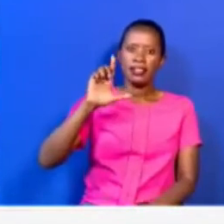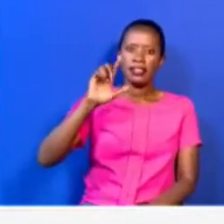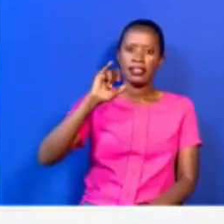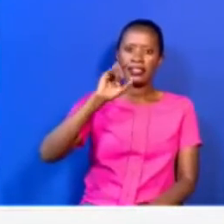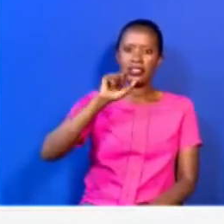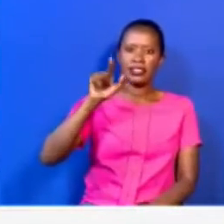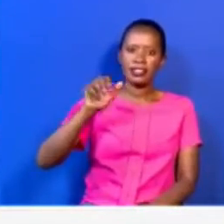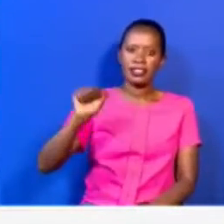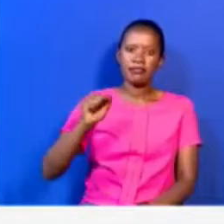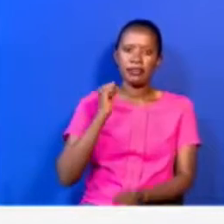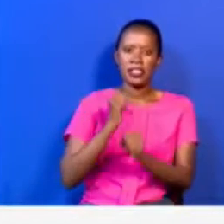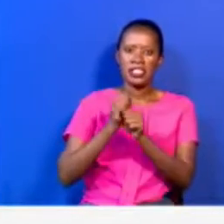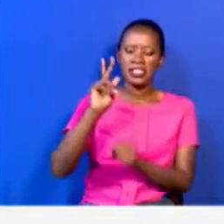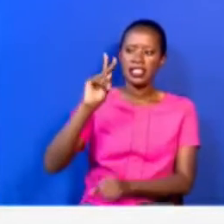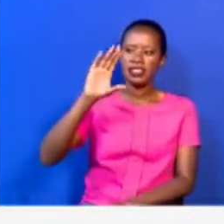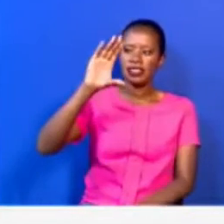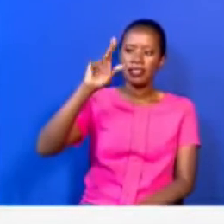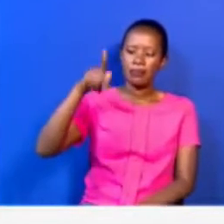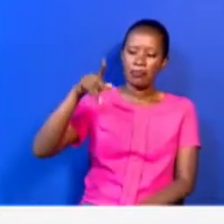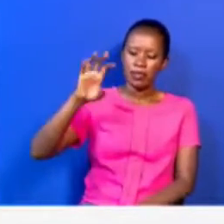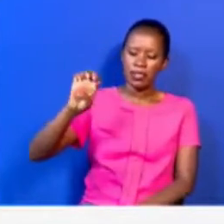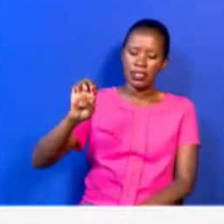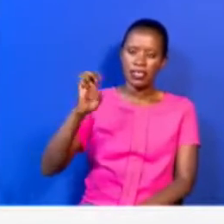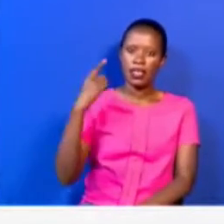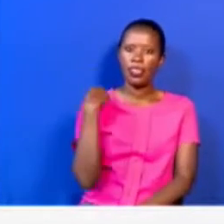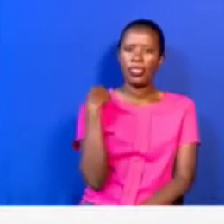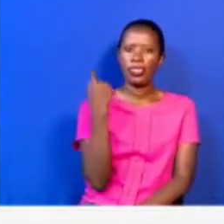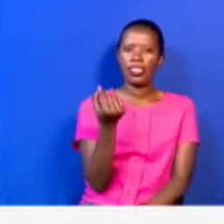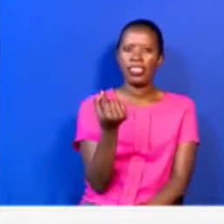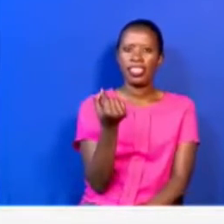KCP recently and managed to get